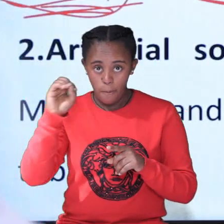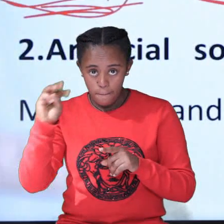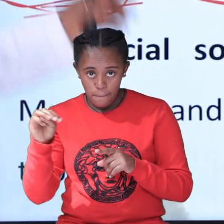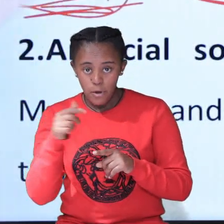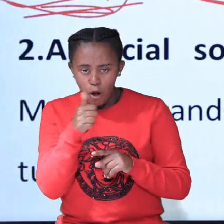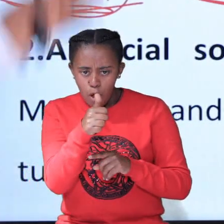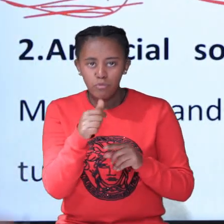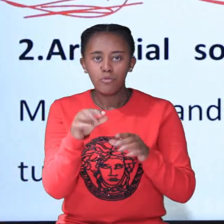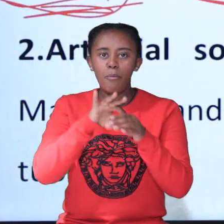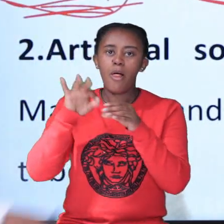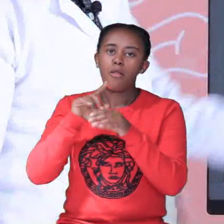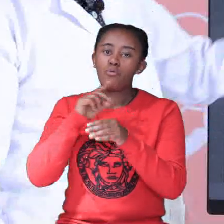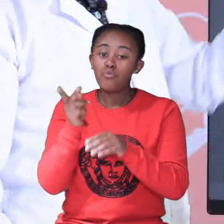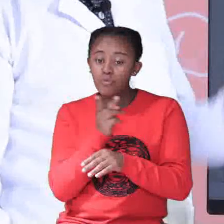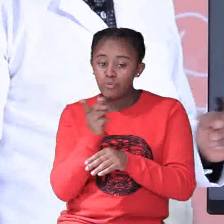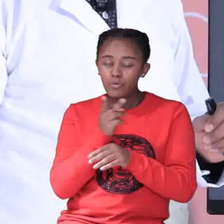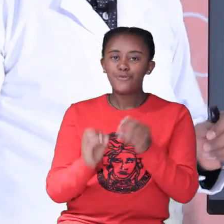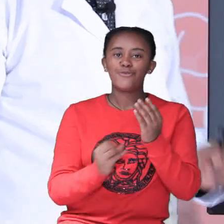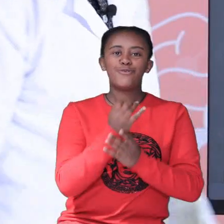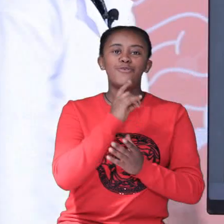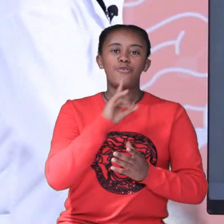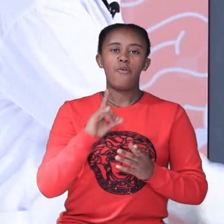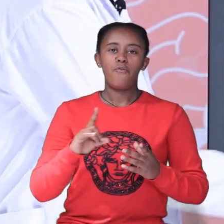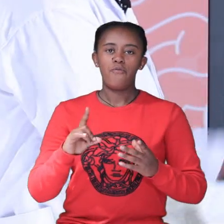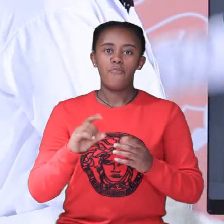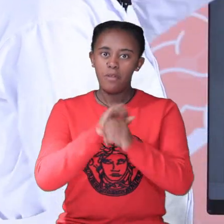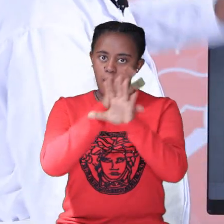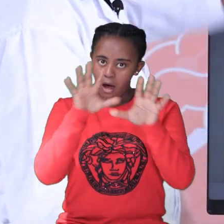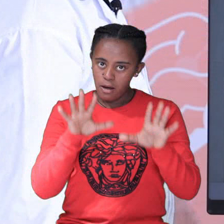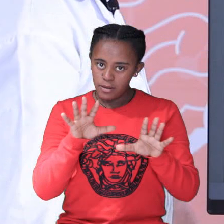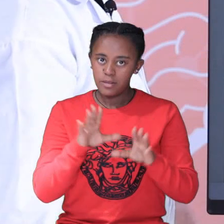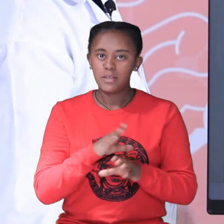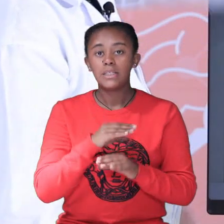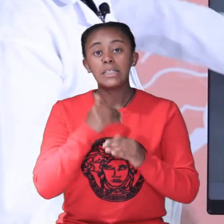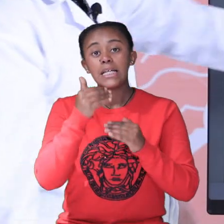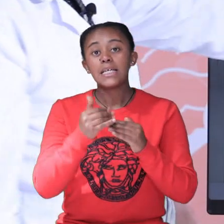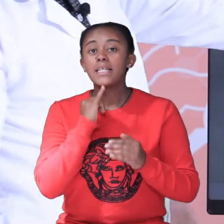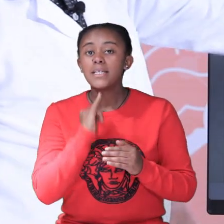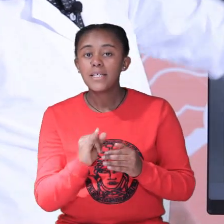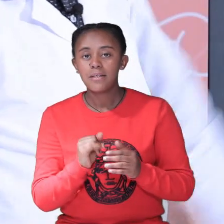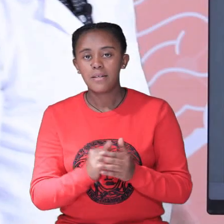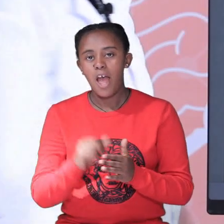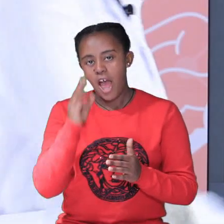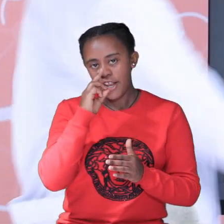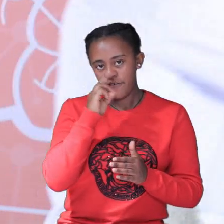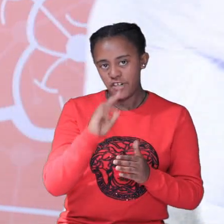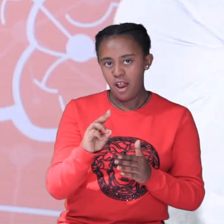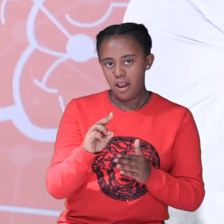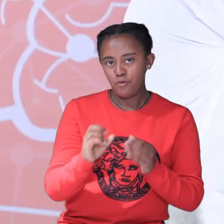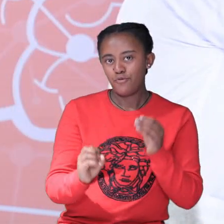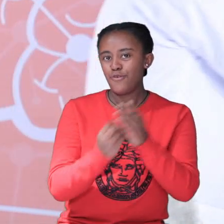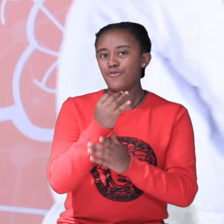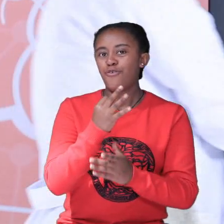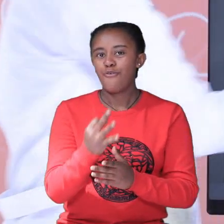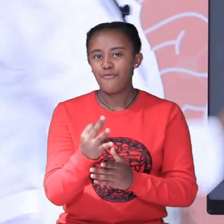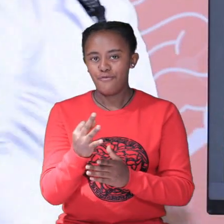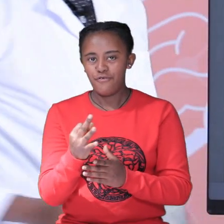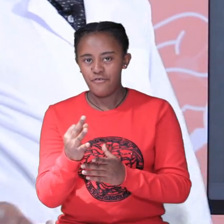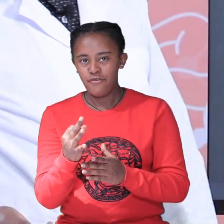are also the source of light. And the next is artificial source of light. This